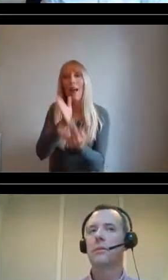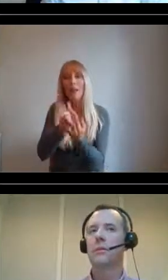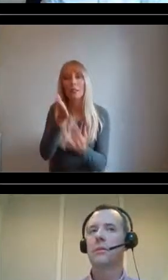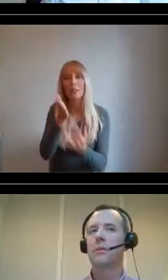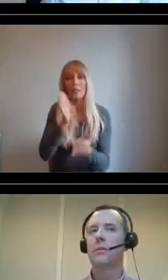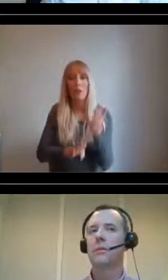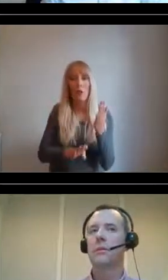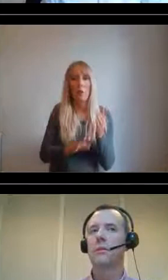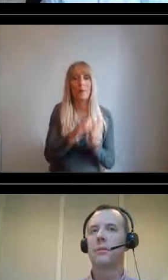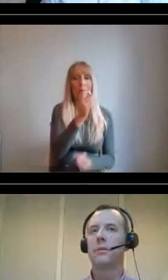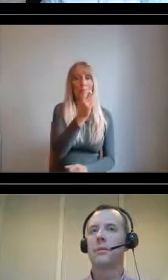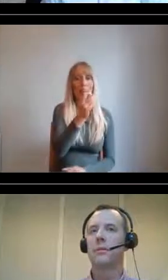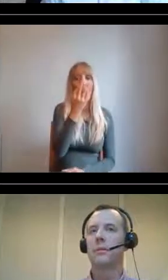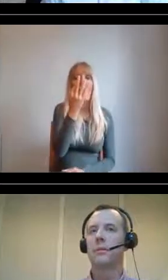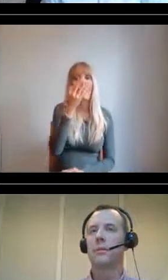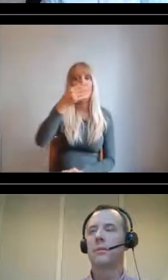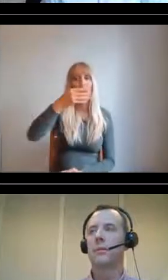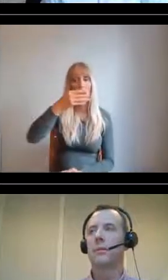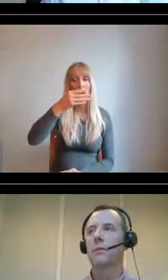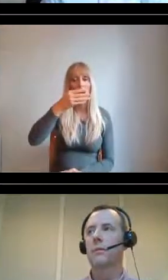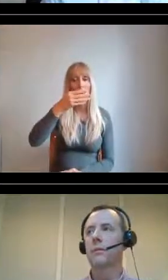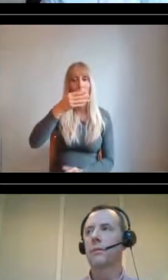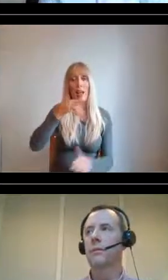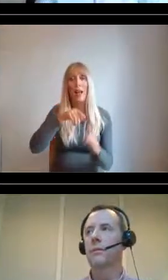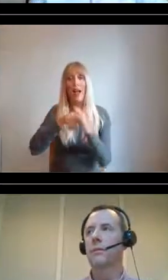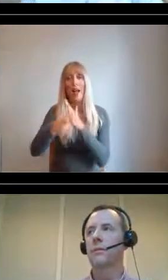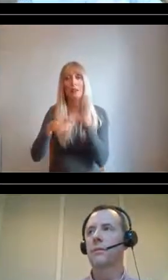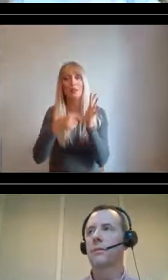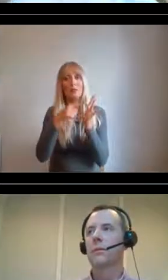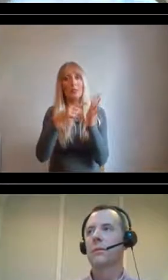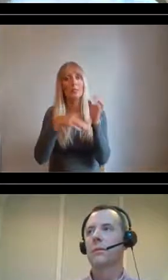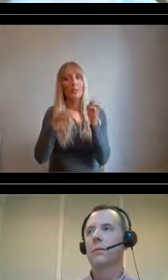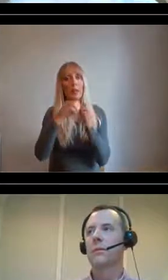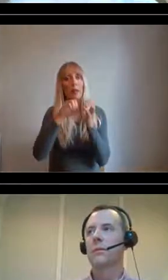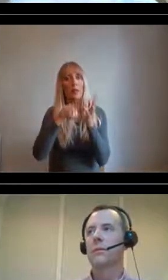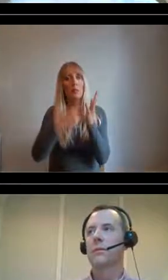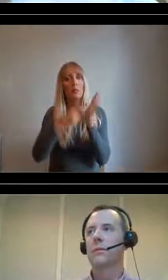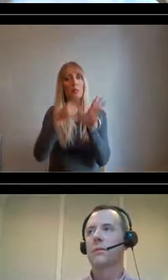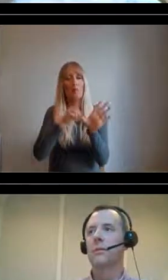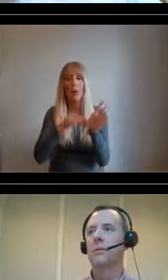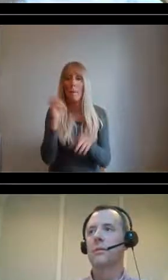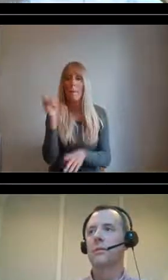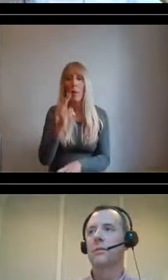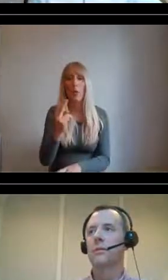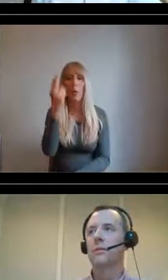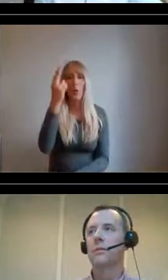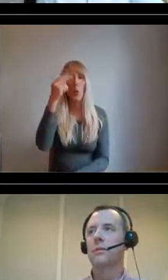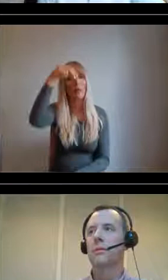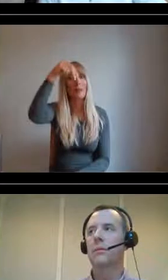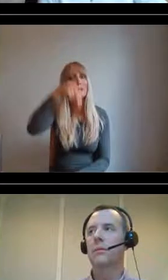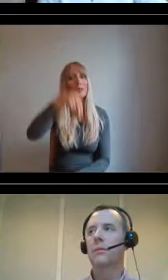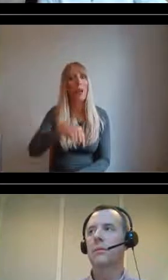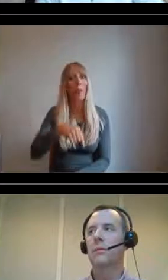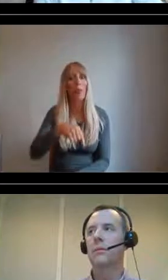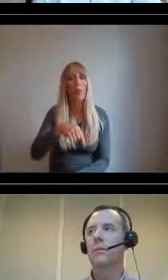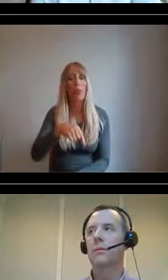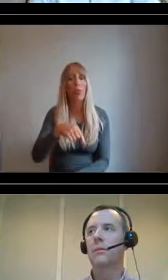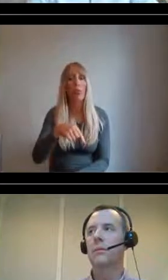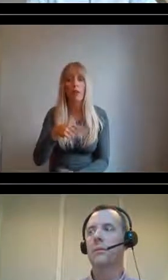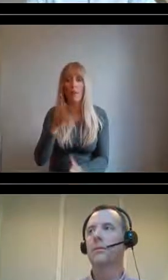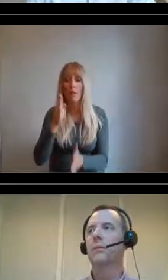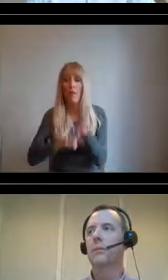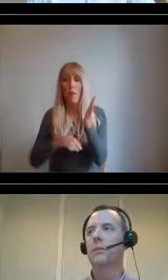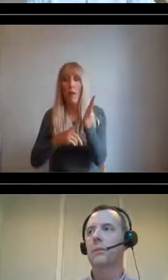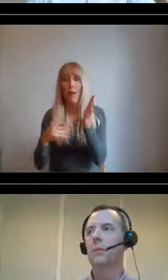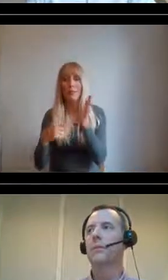the 1089 northbound out of Tilbury, both northbound and southbound, onto the Lower Thames